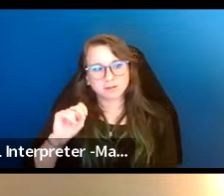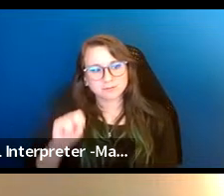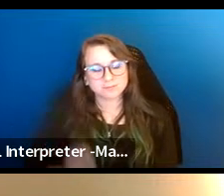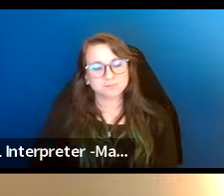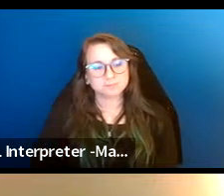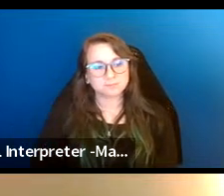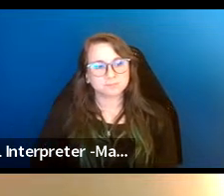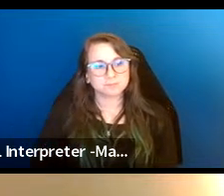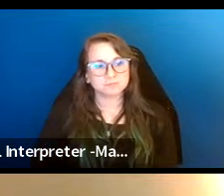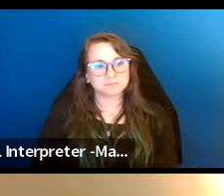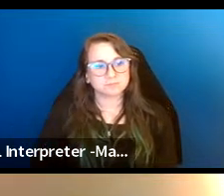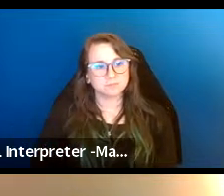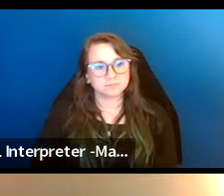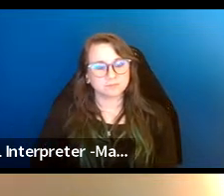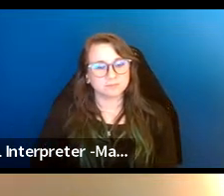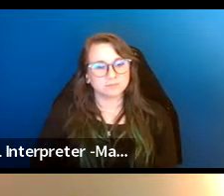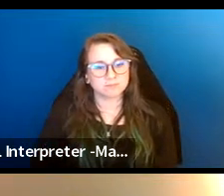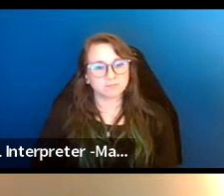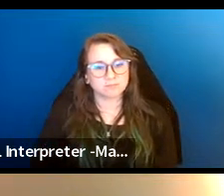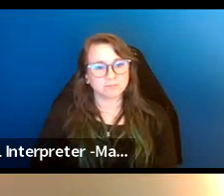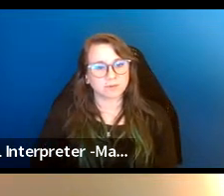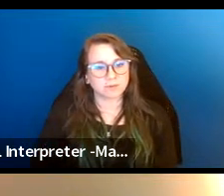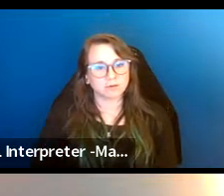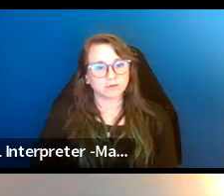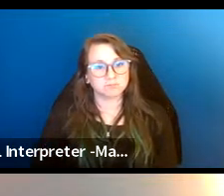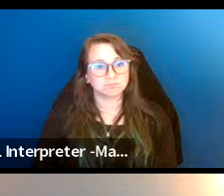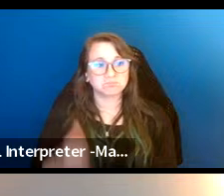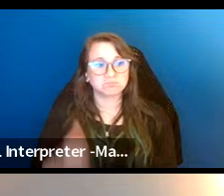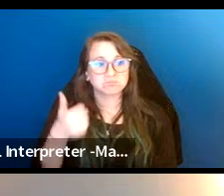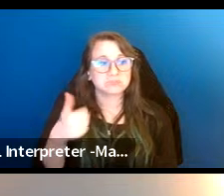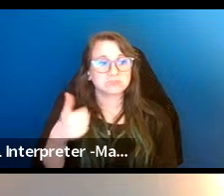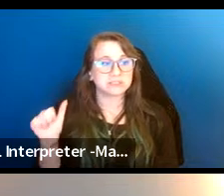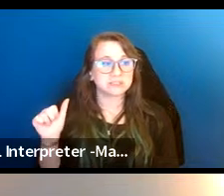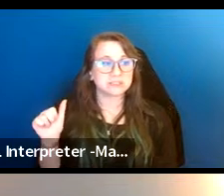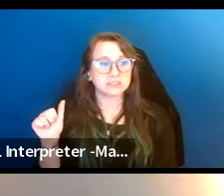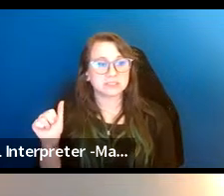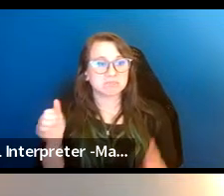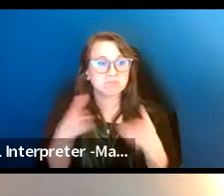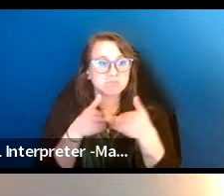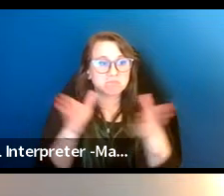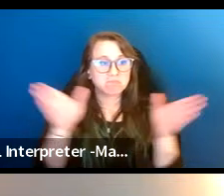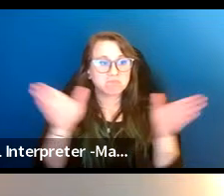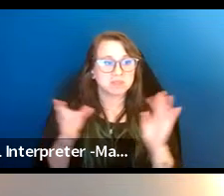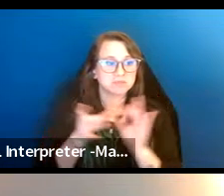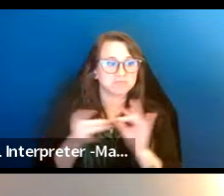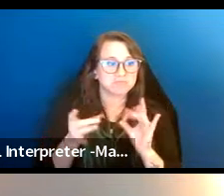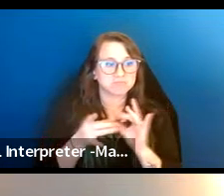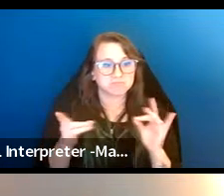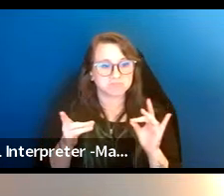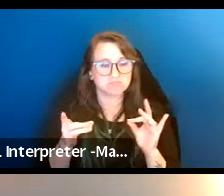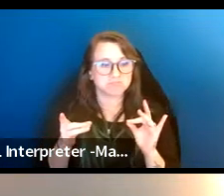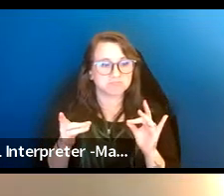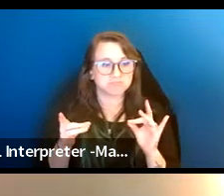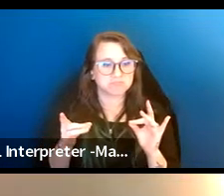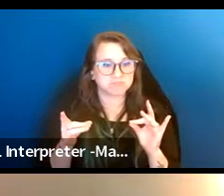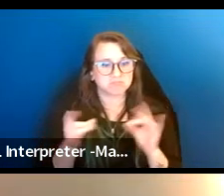Okay, those were our standing commissioner reports. Do we have any questions from the public regarding anything that was shared by the